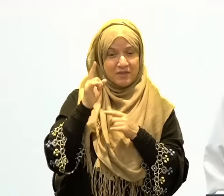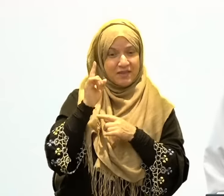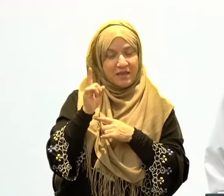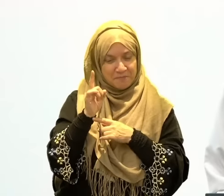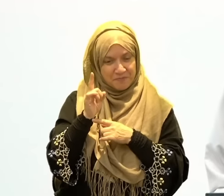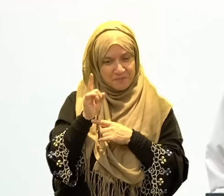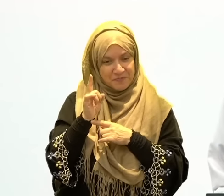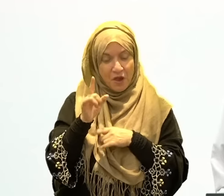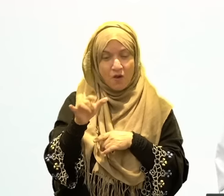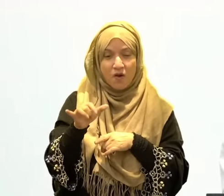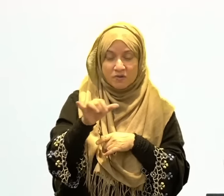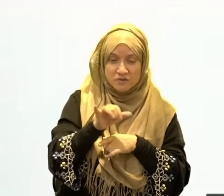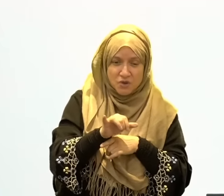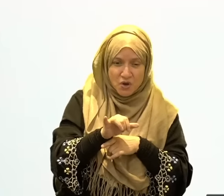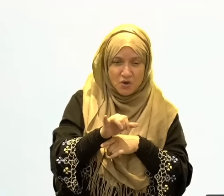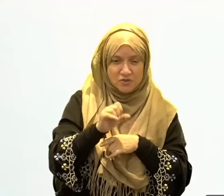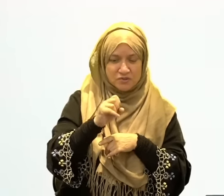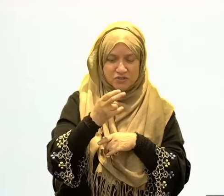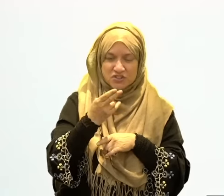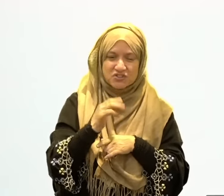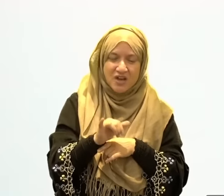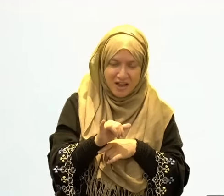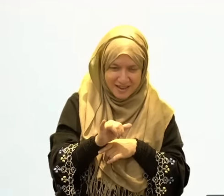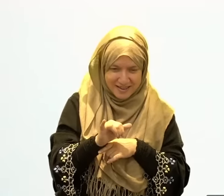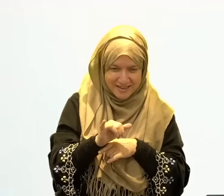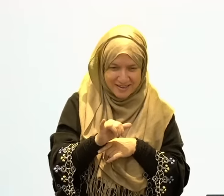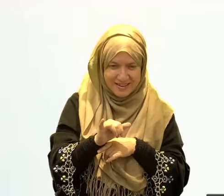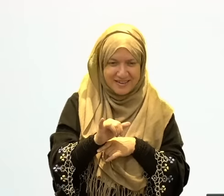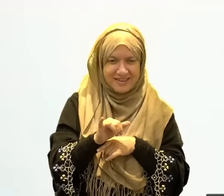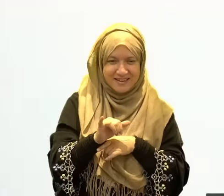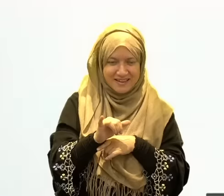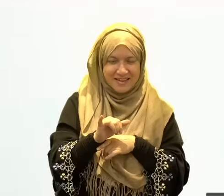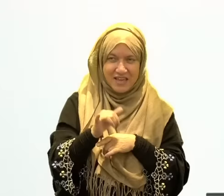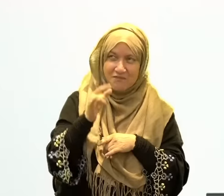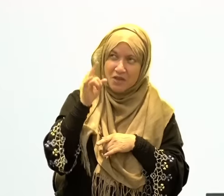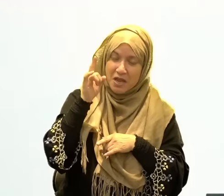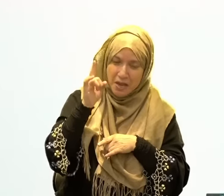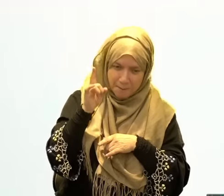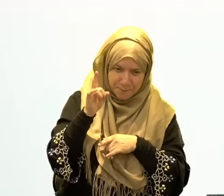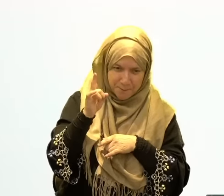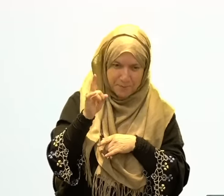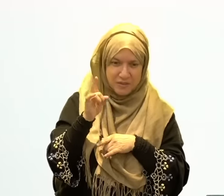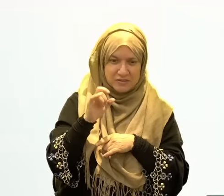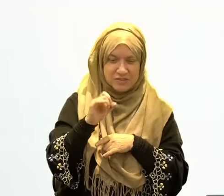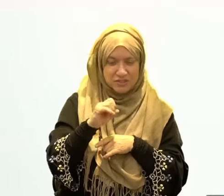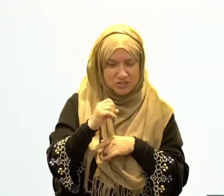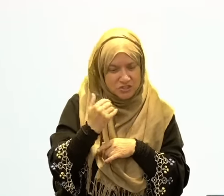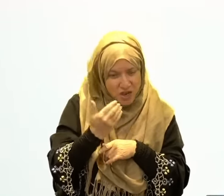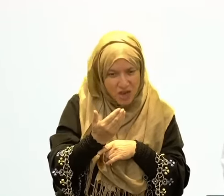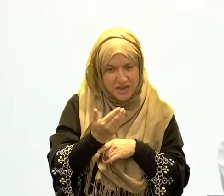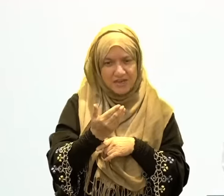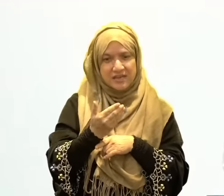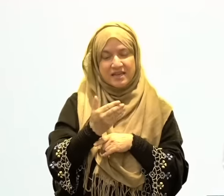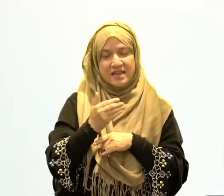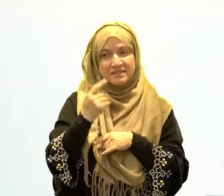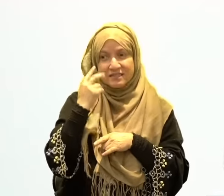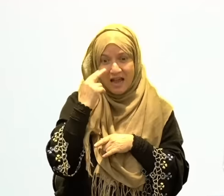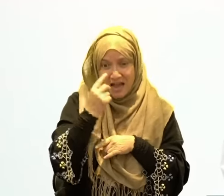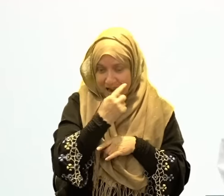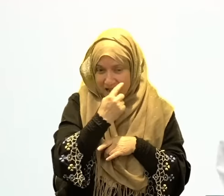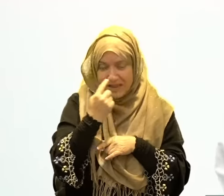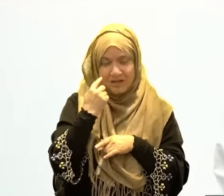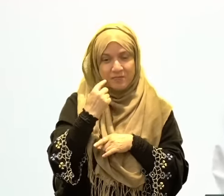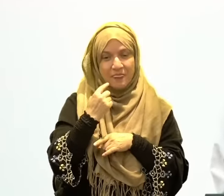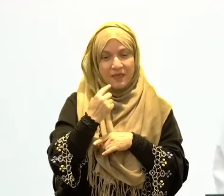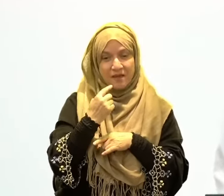Therefore, it should not just be a relationship of fear to His sight. His sight has to be a protector for you, and it has to